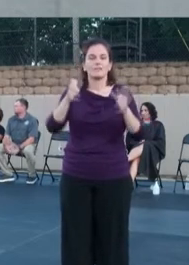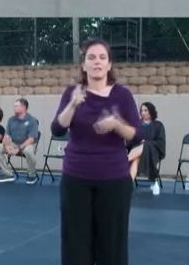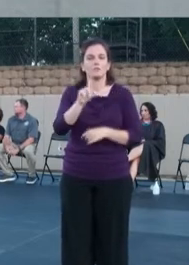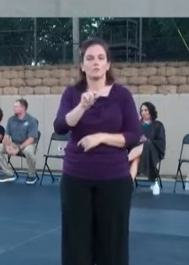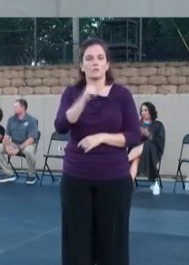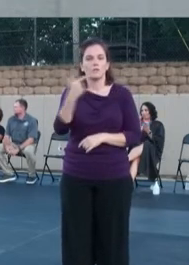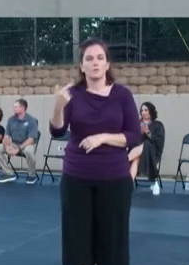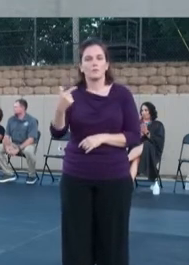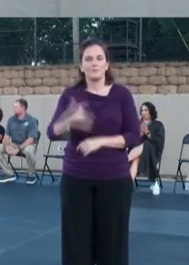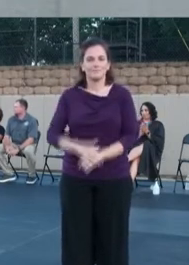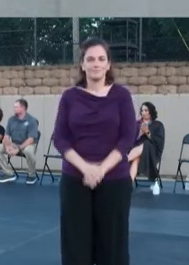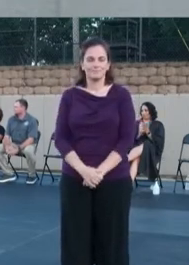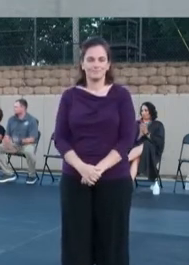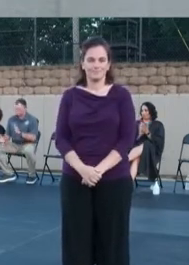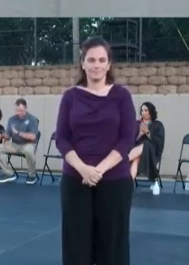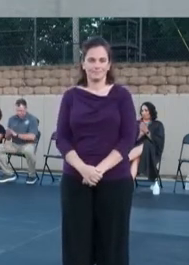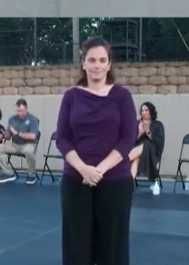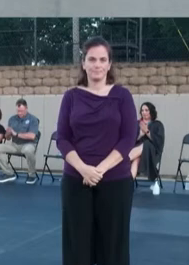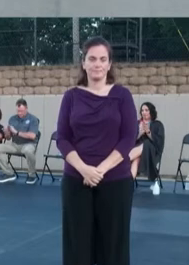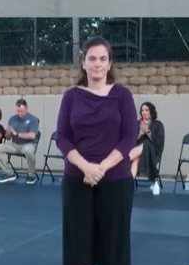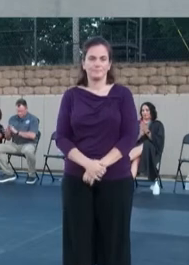2021.